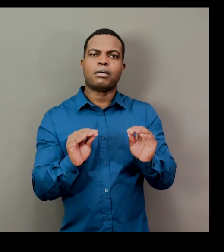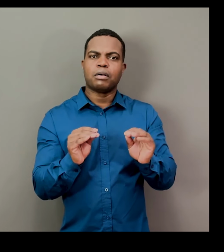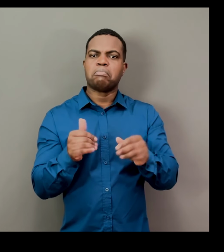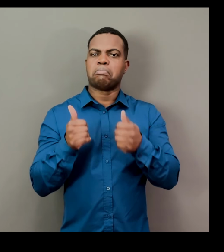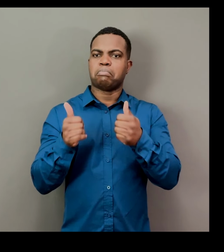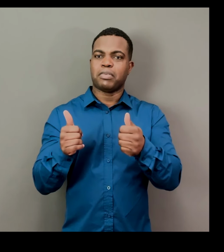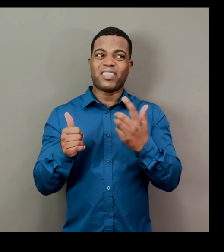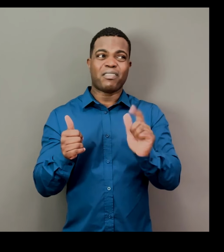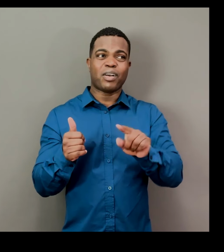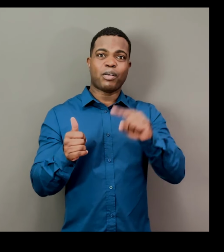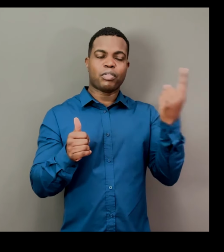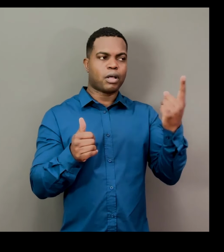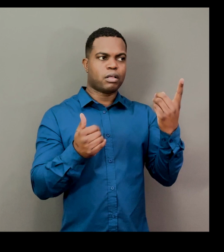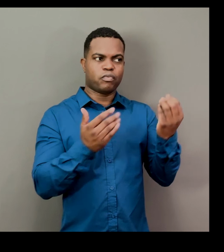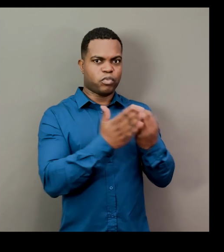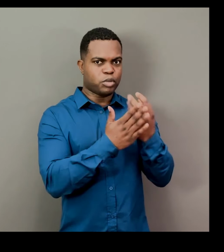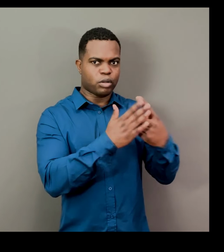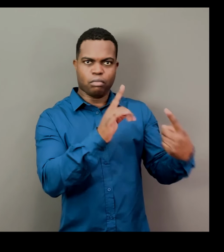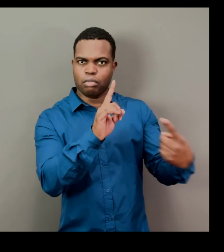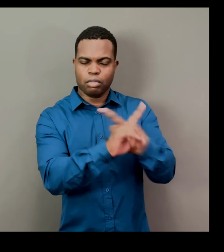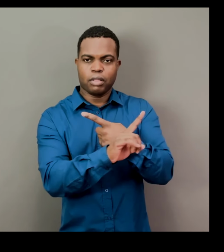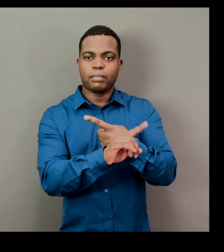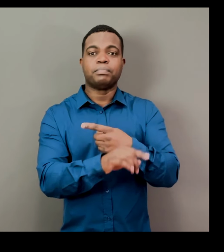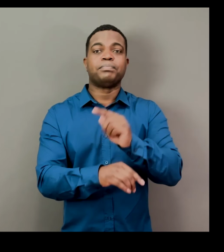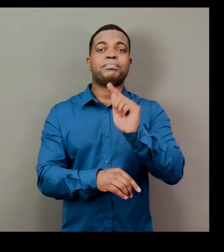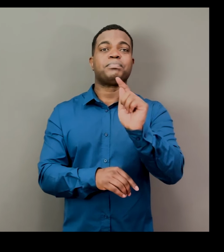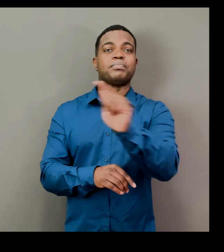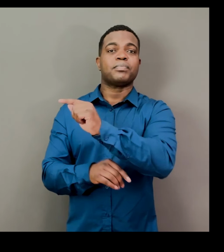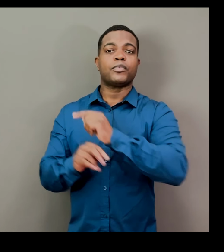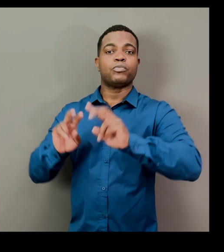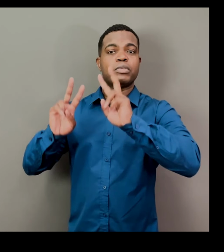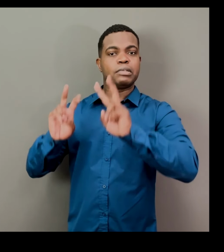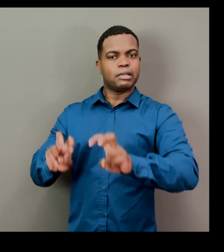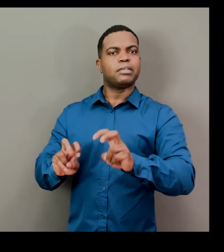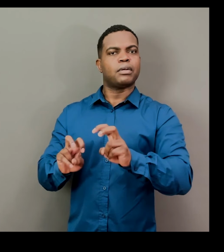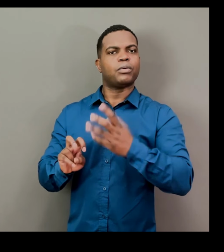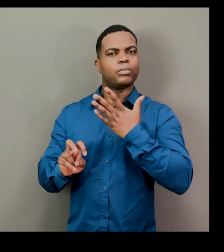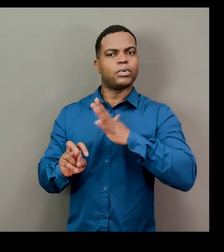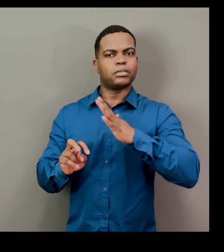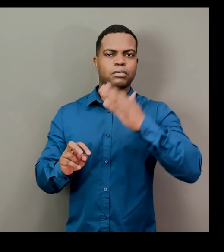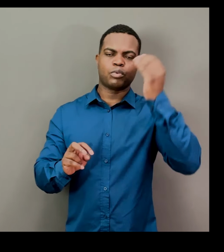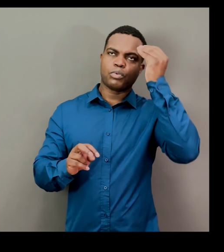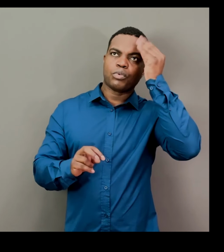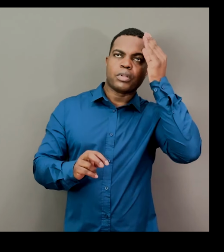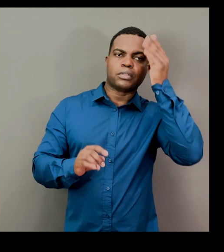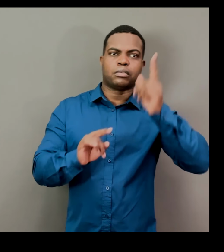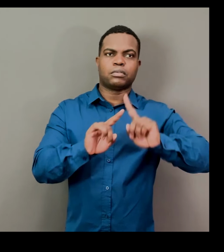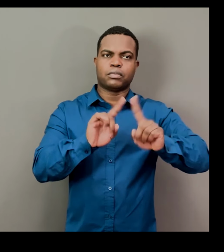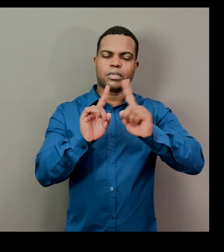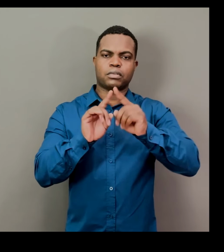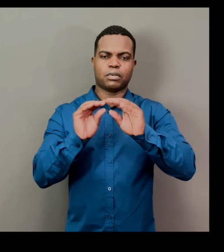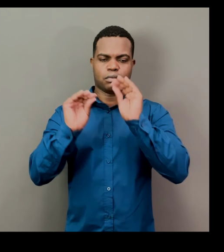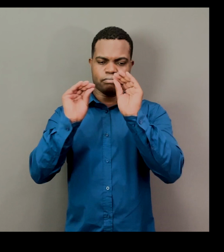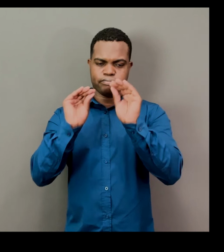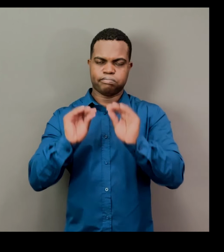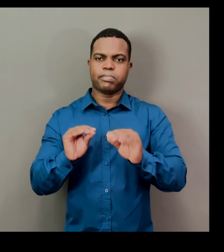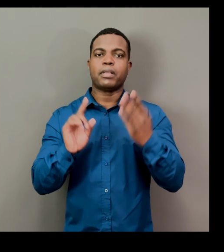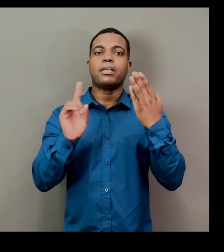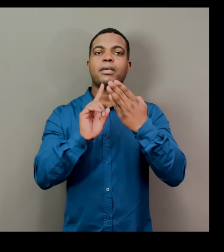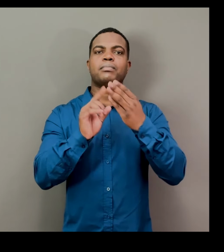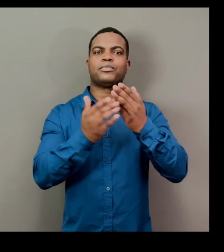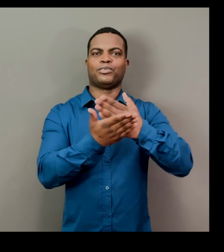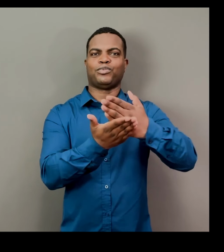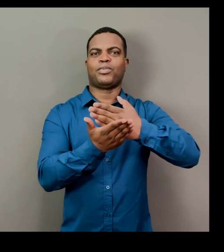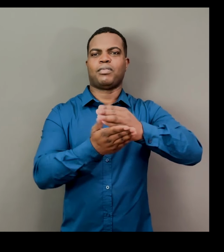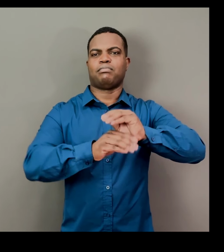misinformation. Researchers and other experts often use blogs as a way to share their knowledge with the general public, but anyone